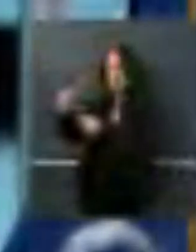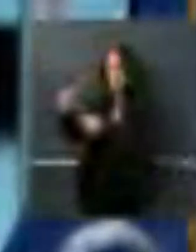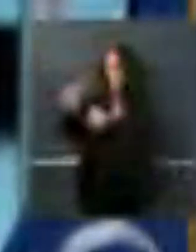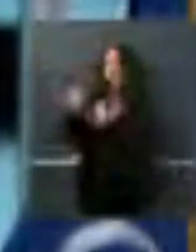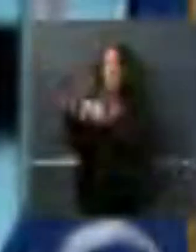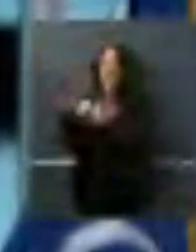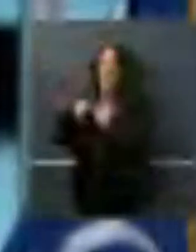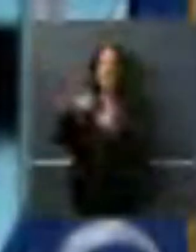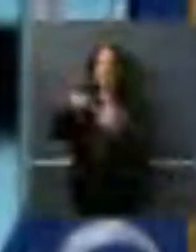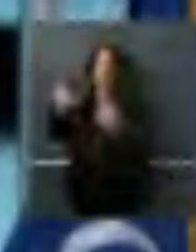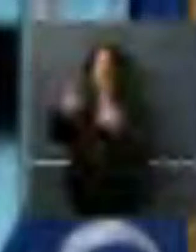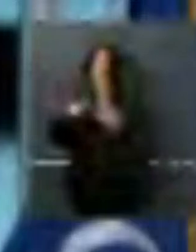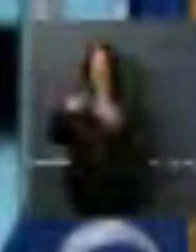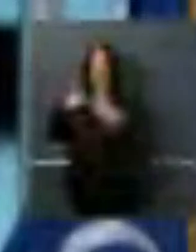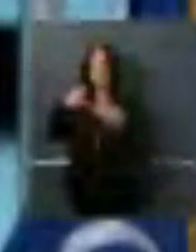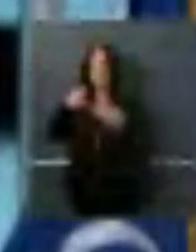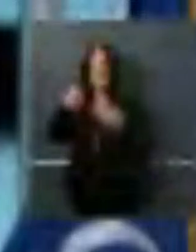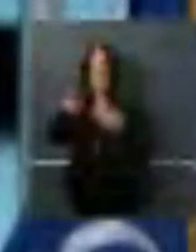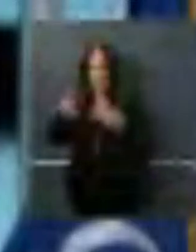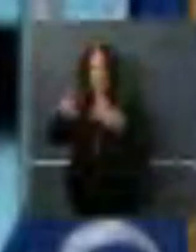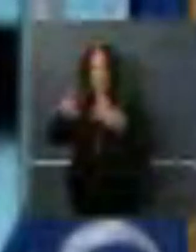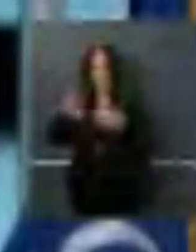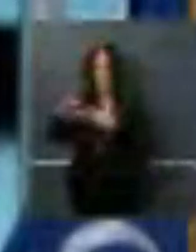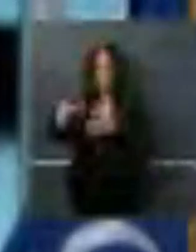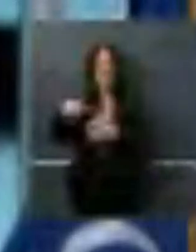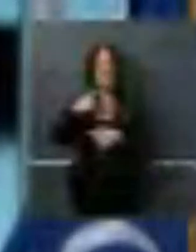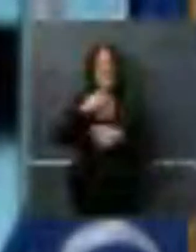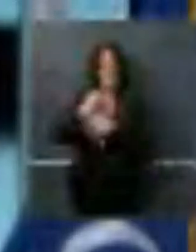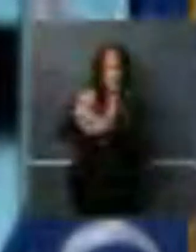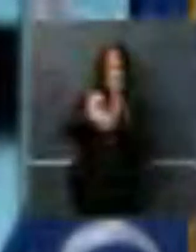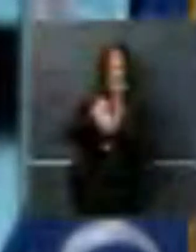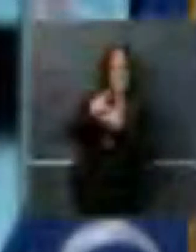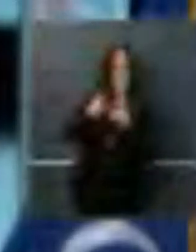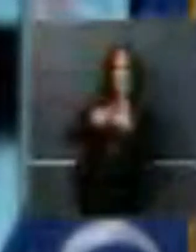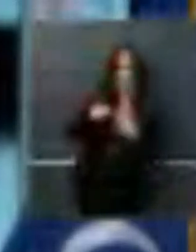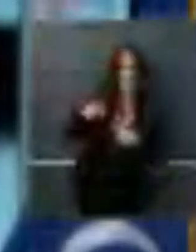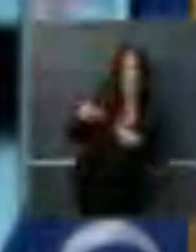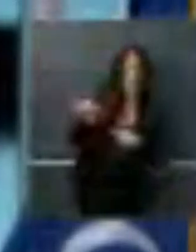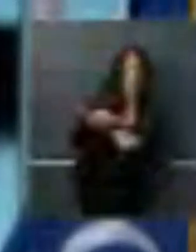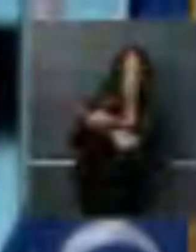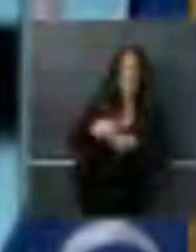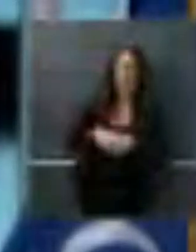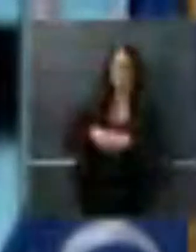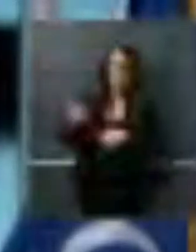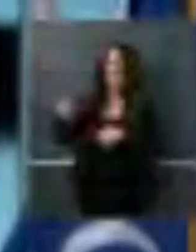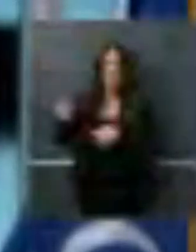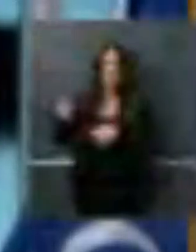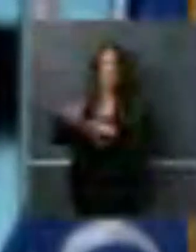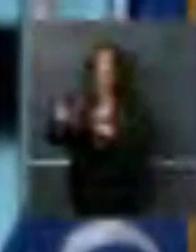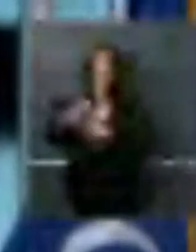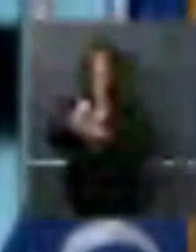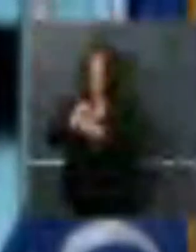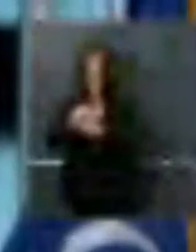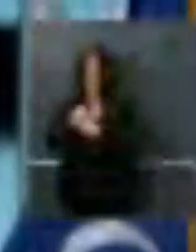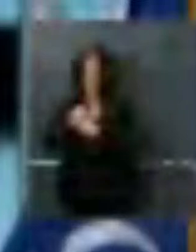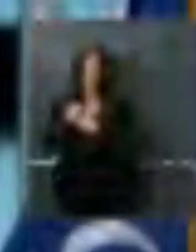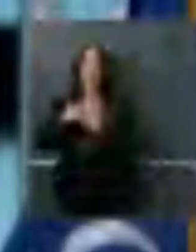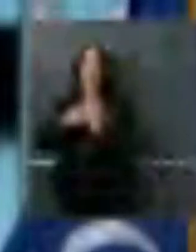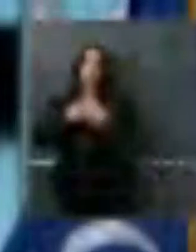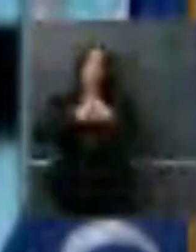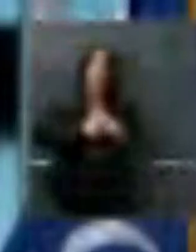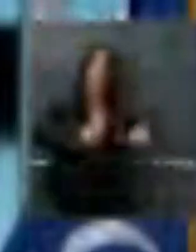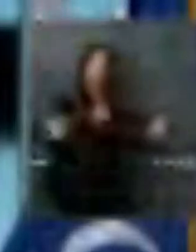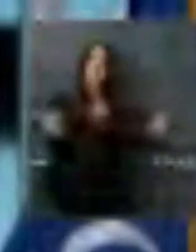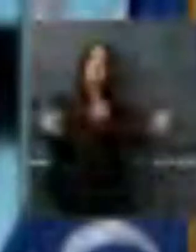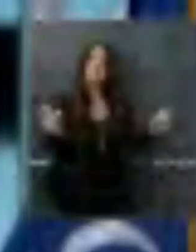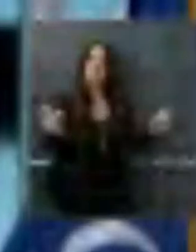they are ready to start distributing those. It's not months away. Turns out they're ready to send